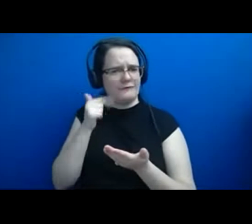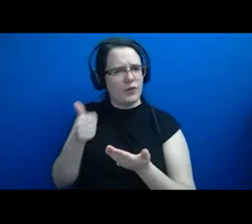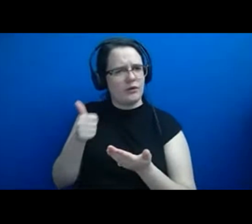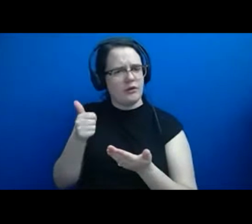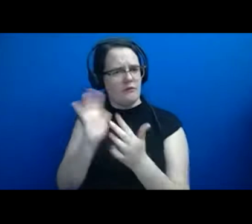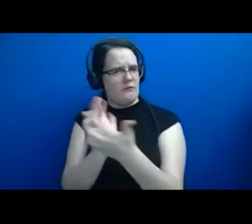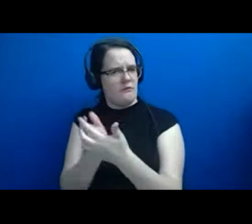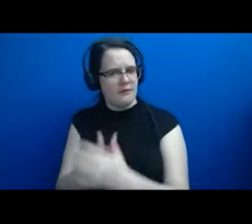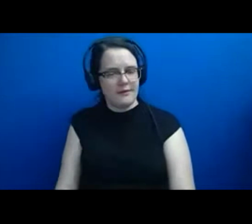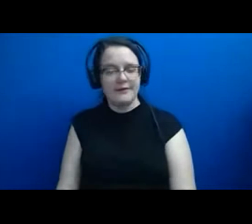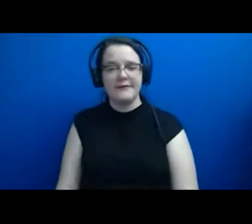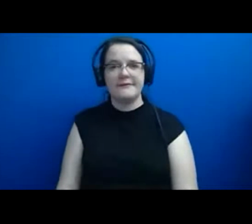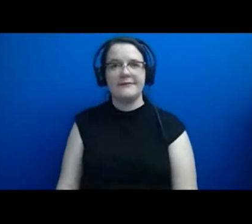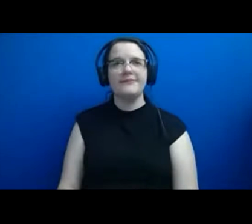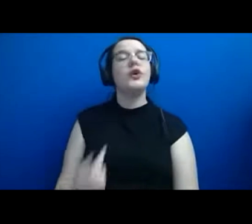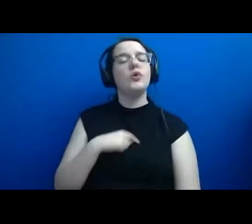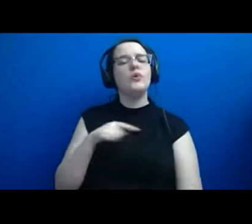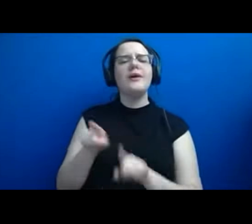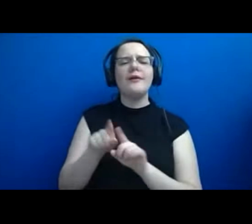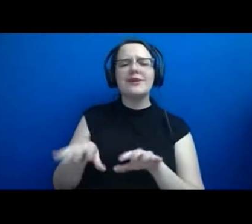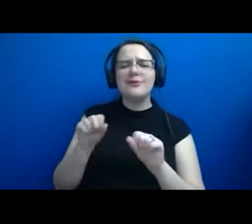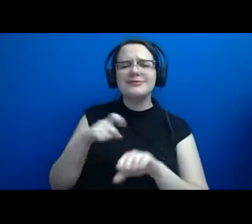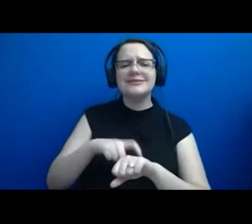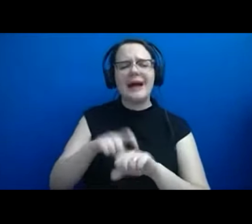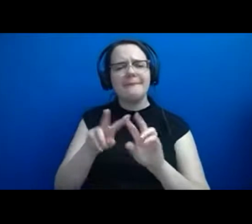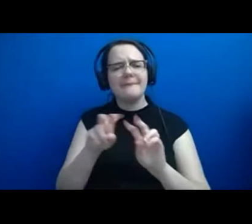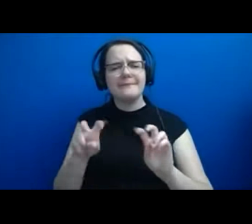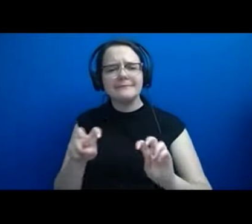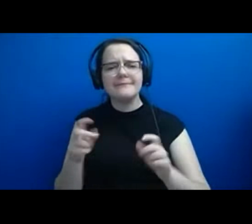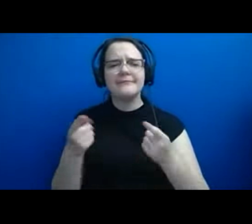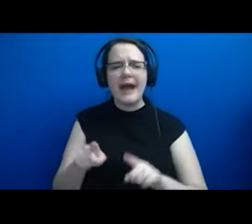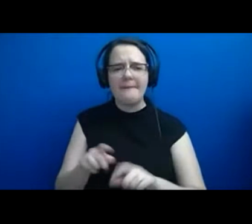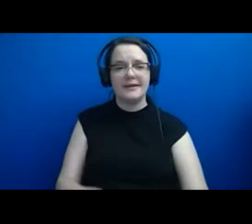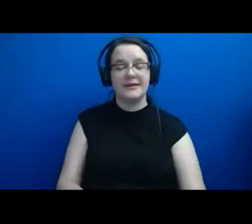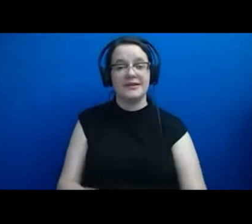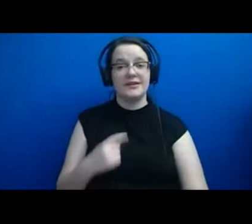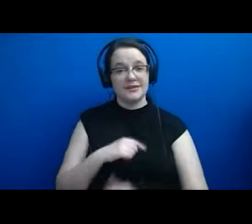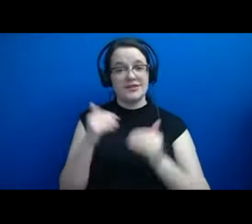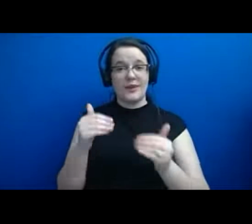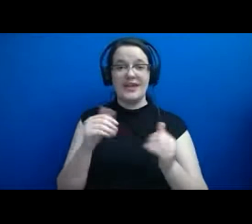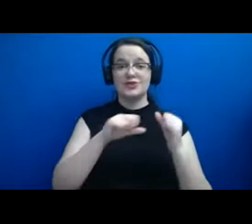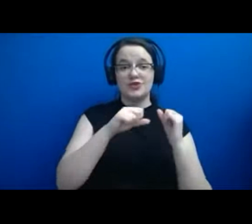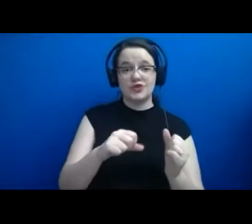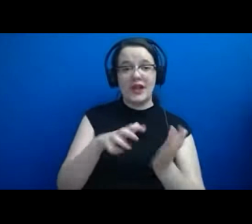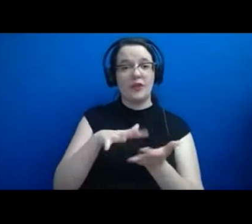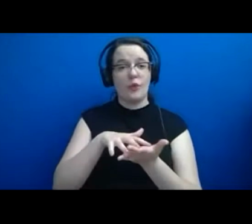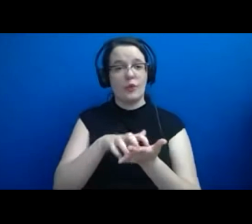We also spent some time analyzing what was going on. So we did the strengths, weaknesses, opportunities, and